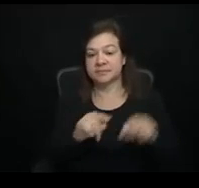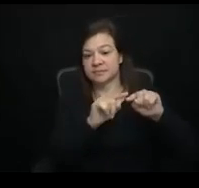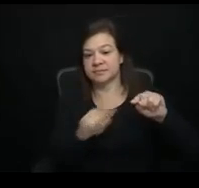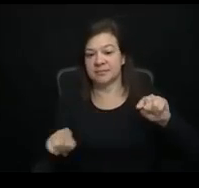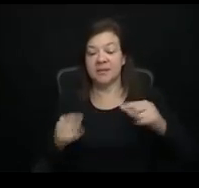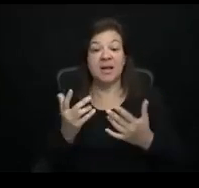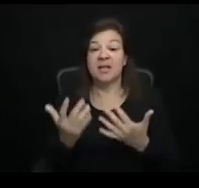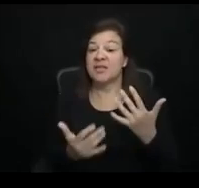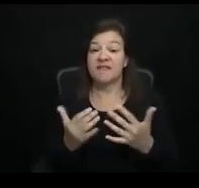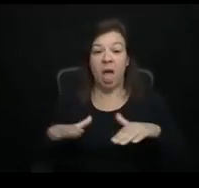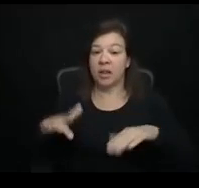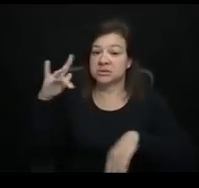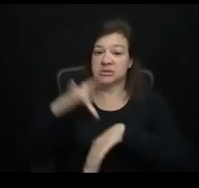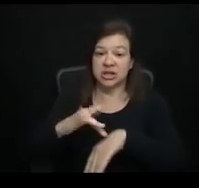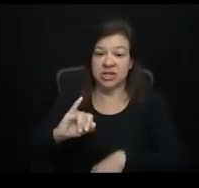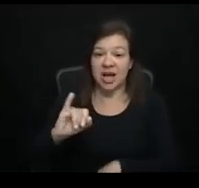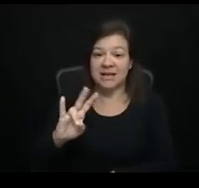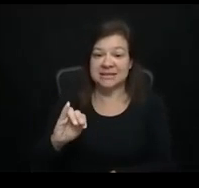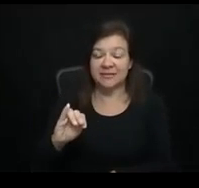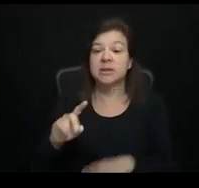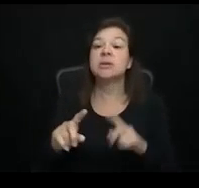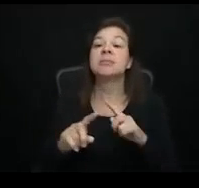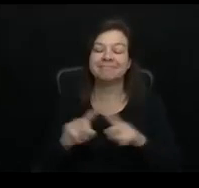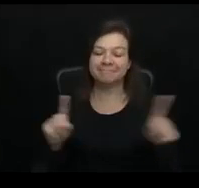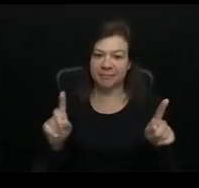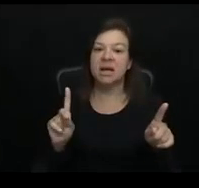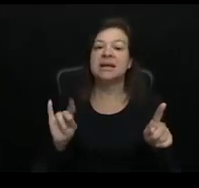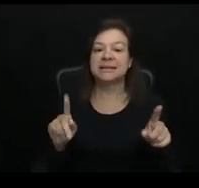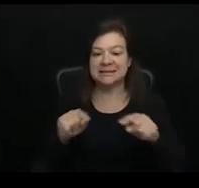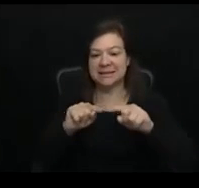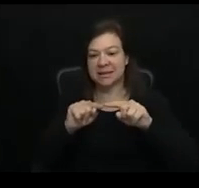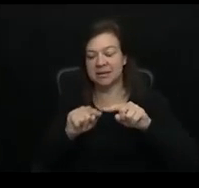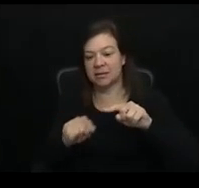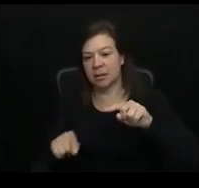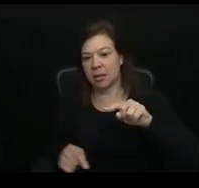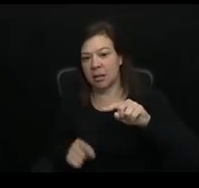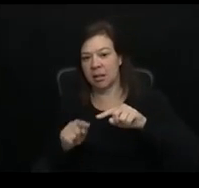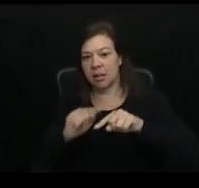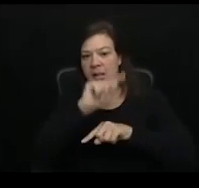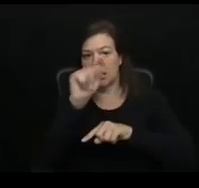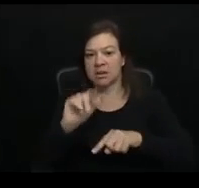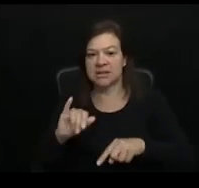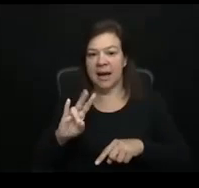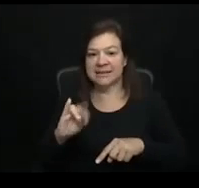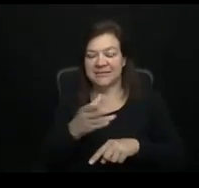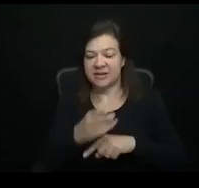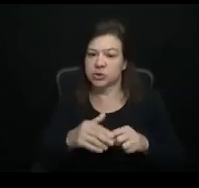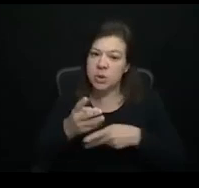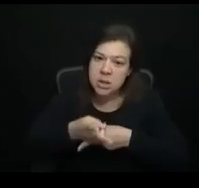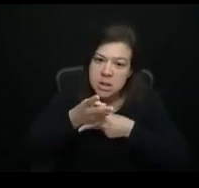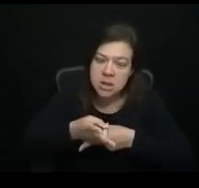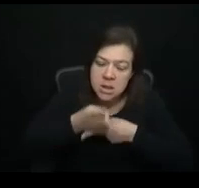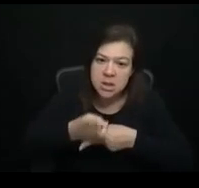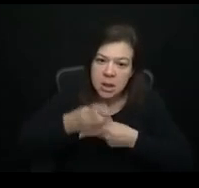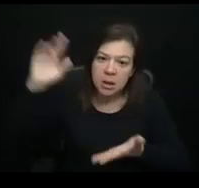down to I-70, but it did wrap itself into I-70 over here. So we spent several days nursing that fire down to the bottom